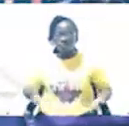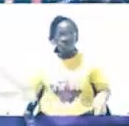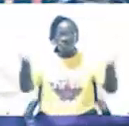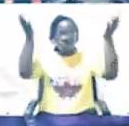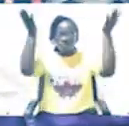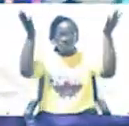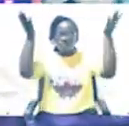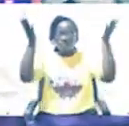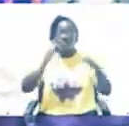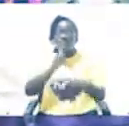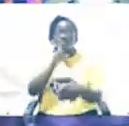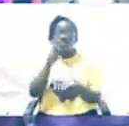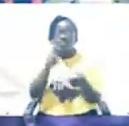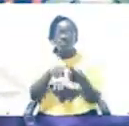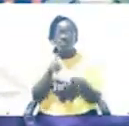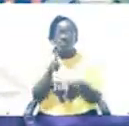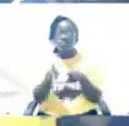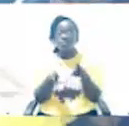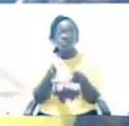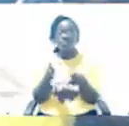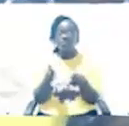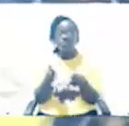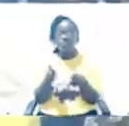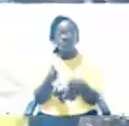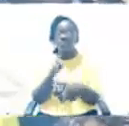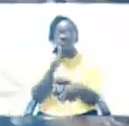He said to the people,